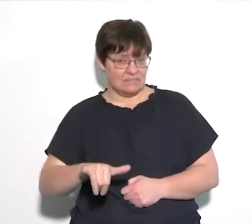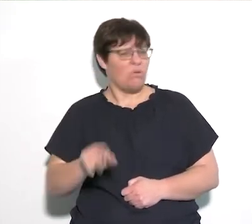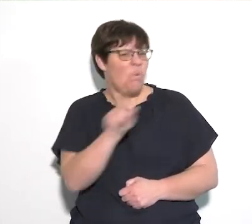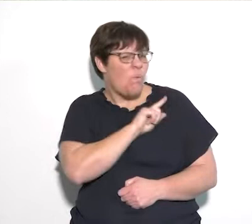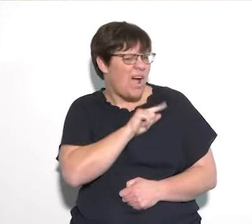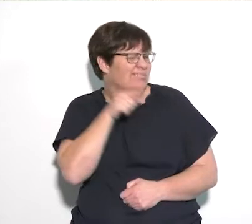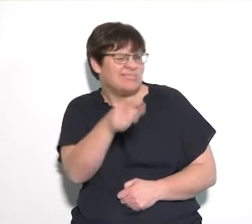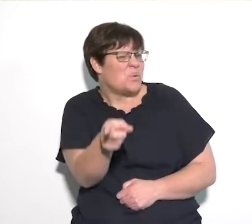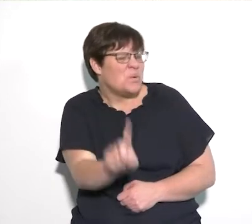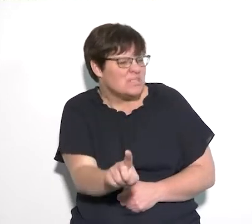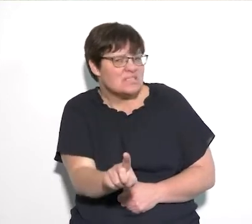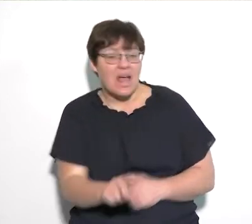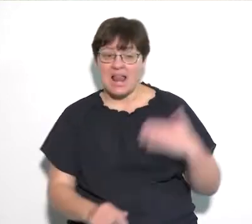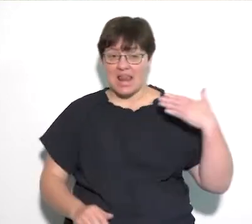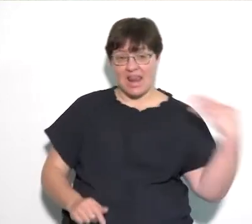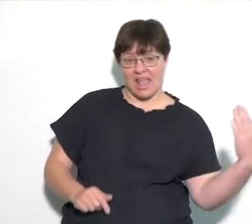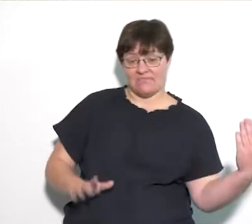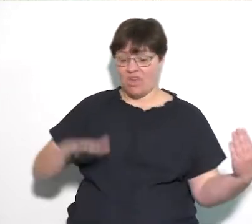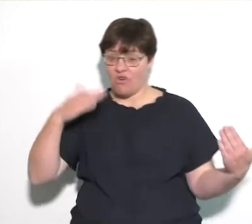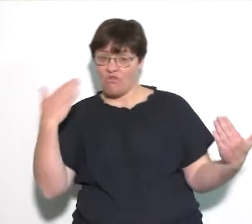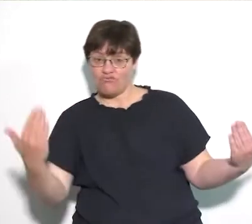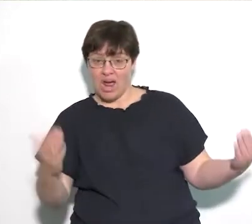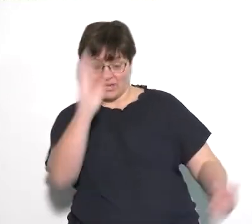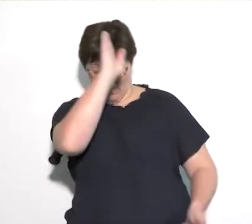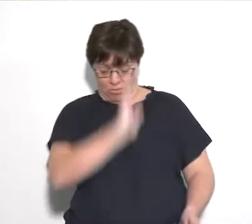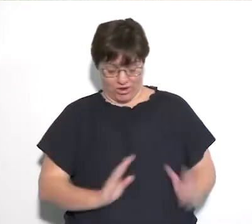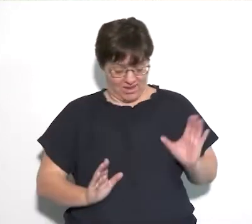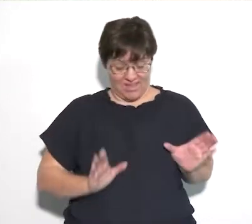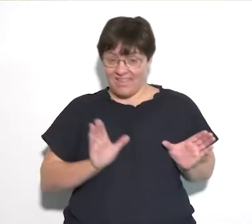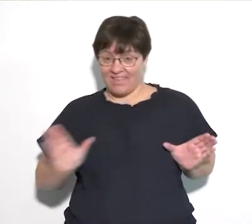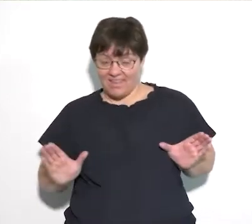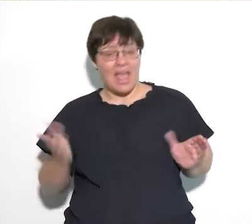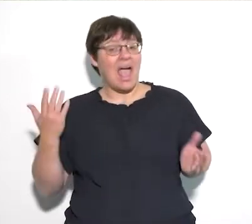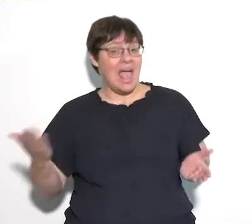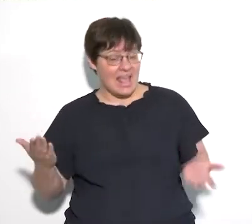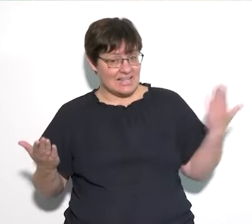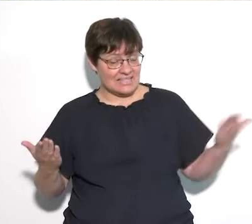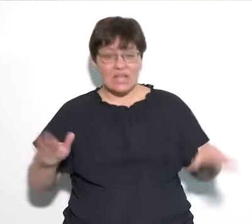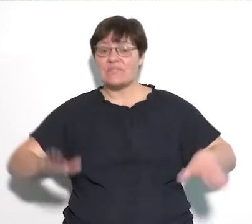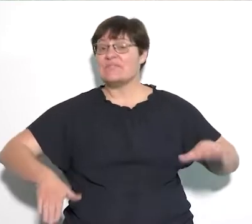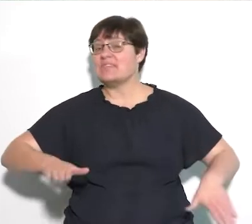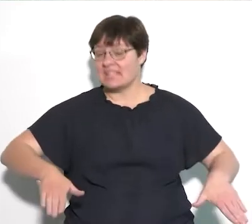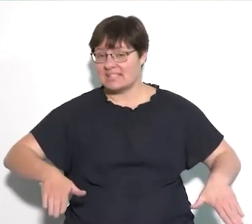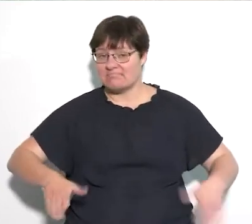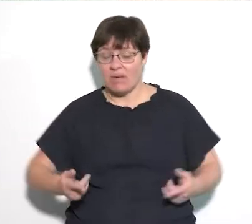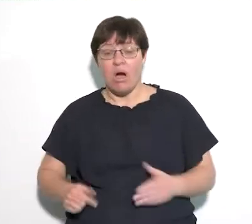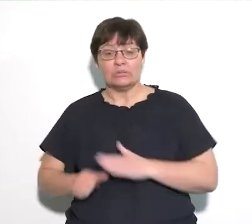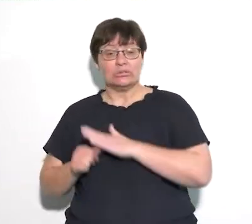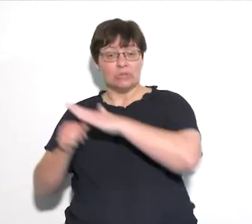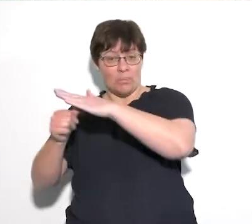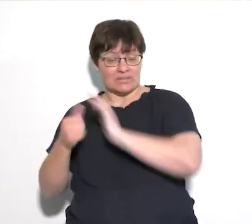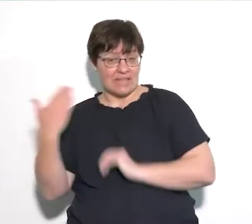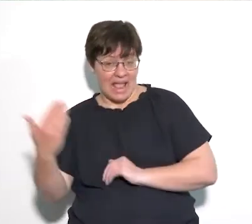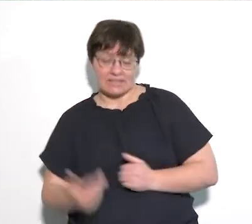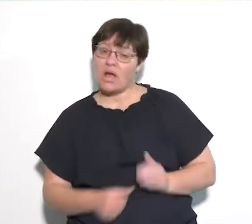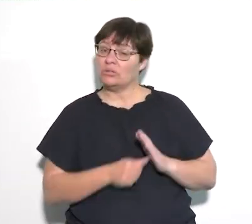bilateral integration, using their left side of their bodies and their right, their hands and their feet, their non-dominant and their dominant